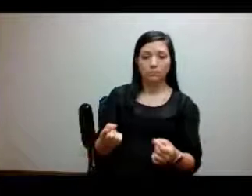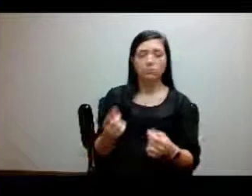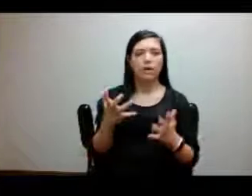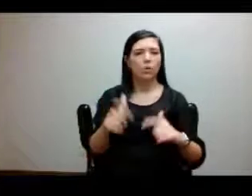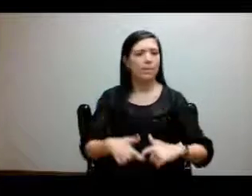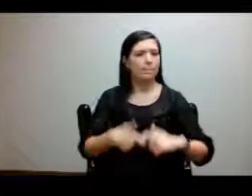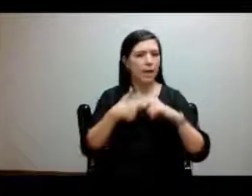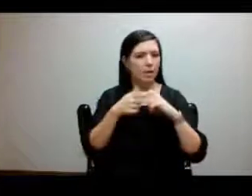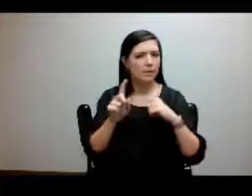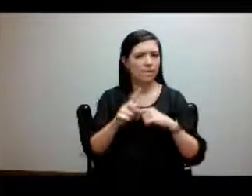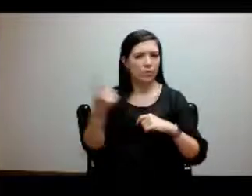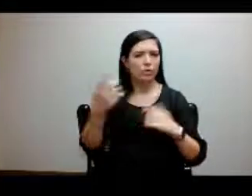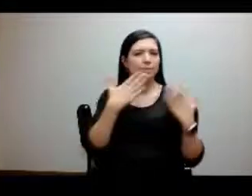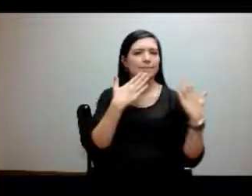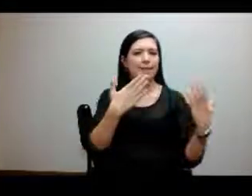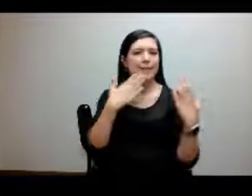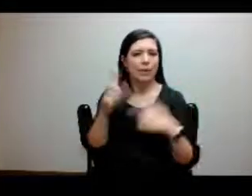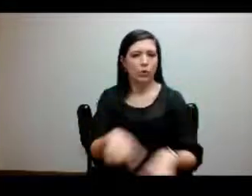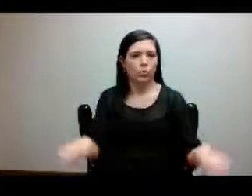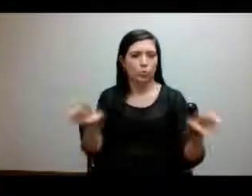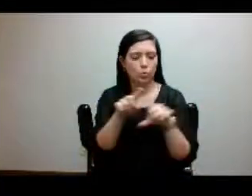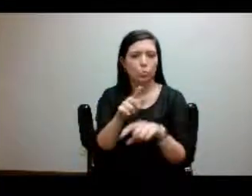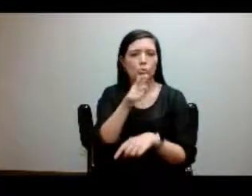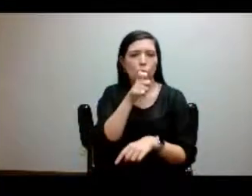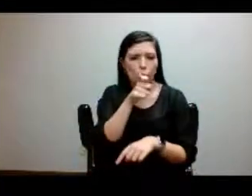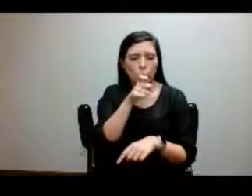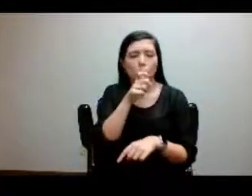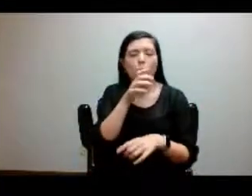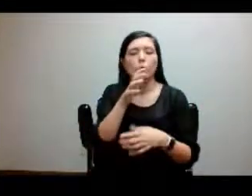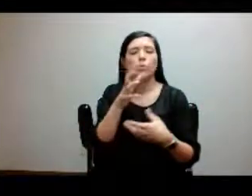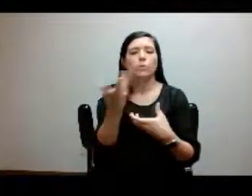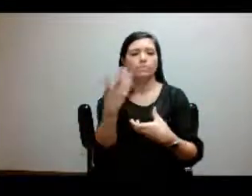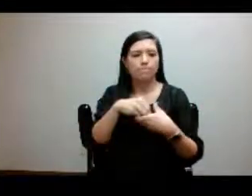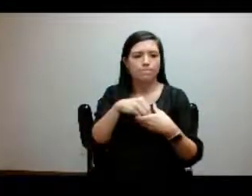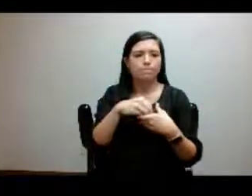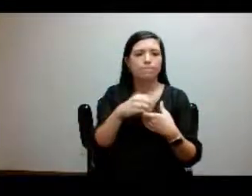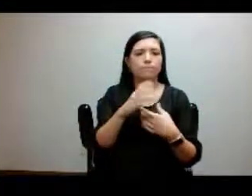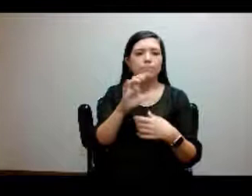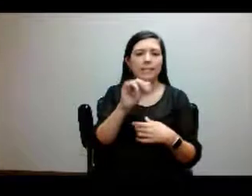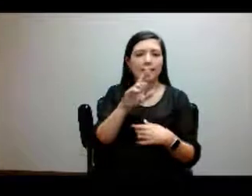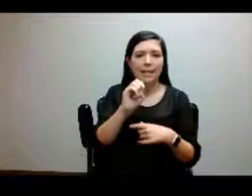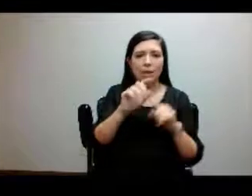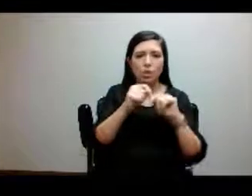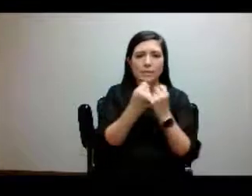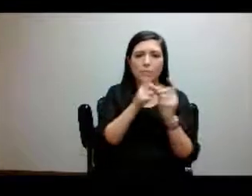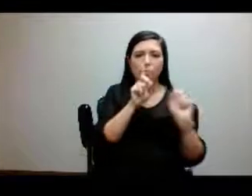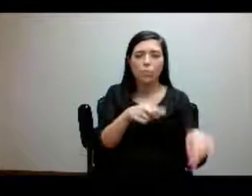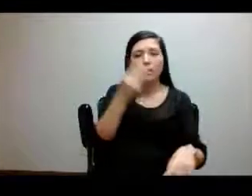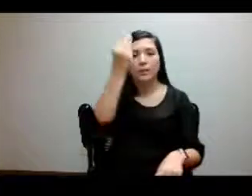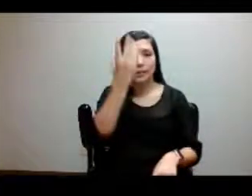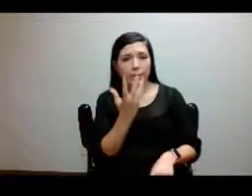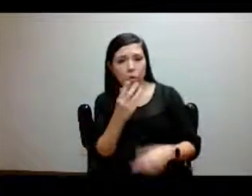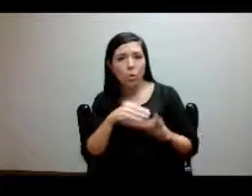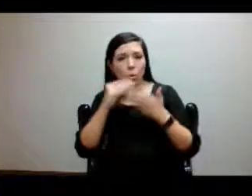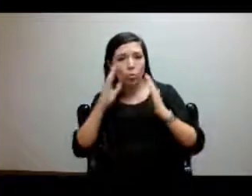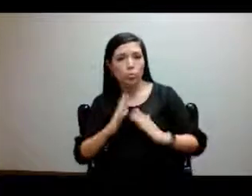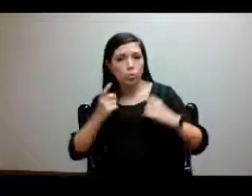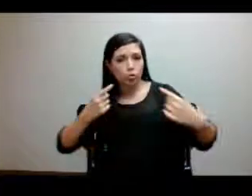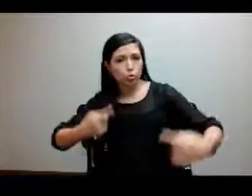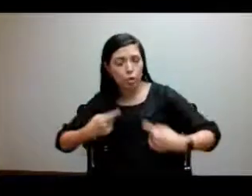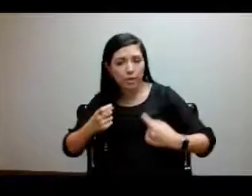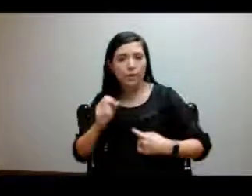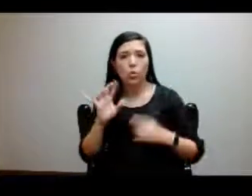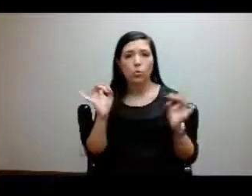and first thank everybody who has been making our care team reports about students, letting us know about students who are struggling or who are in